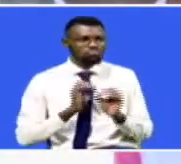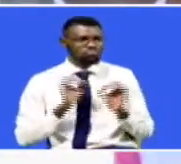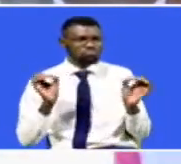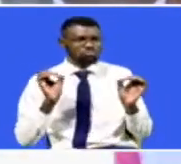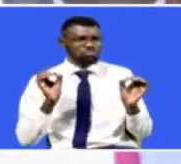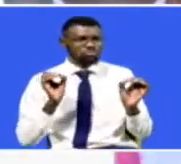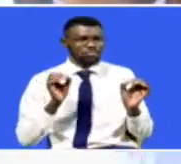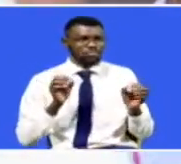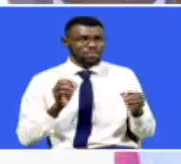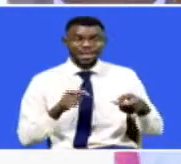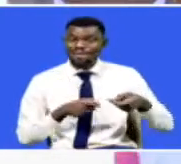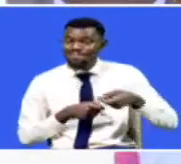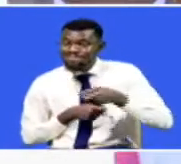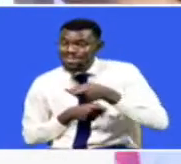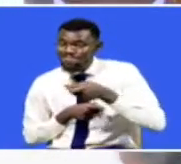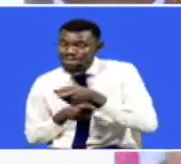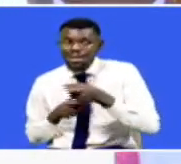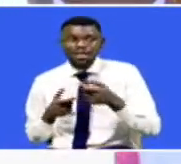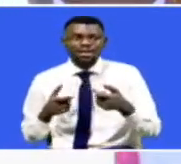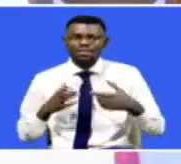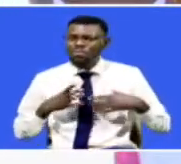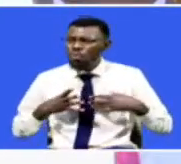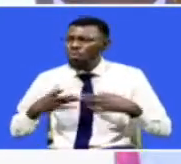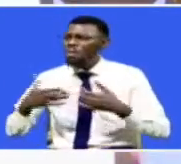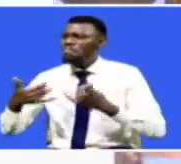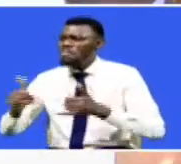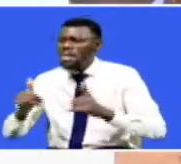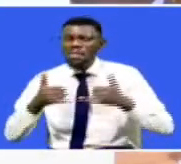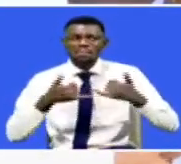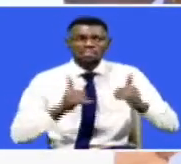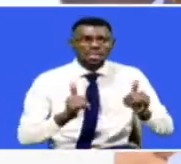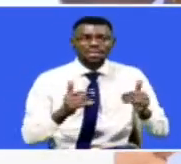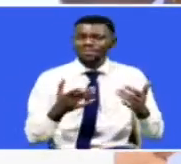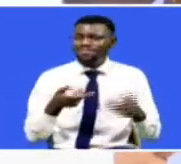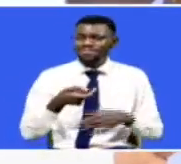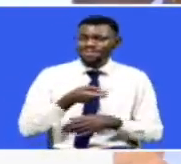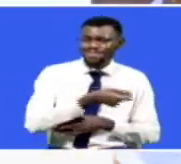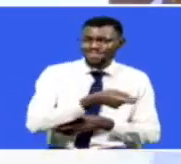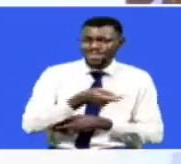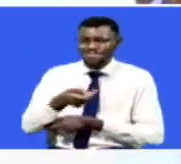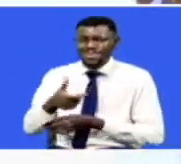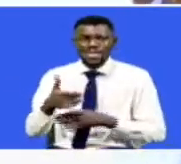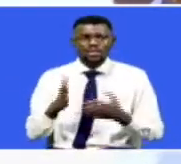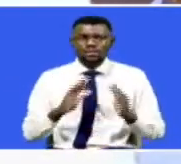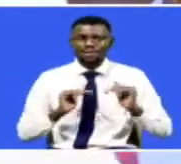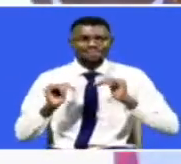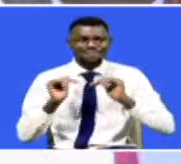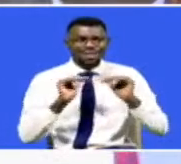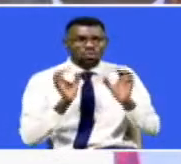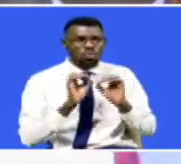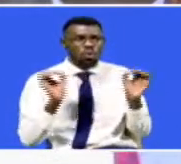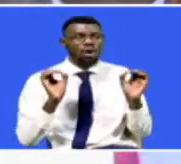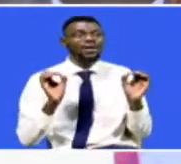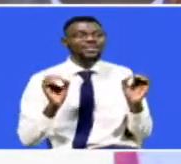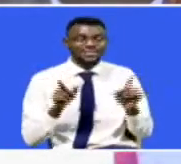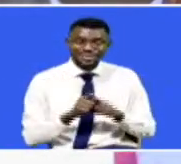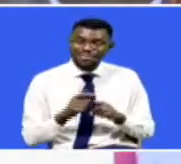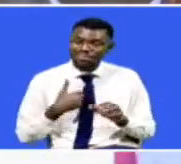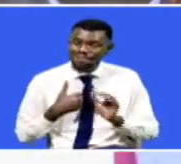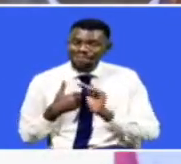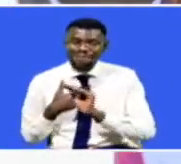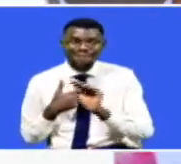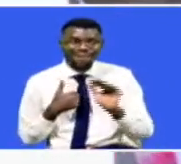payroll. People are playing left, right and center with the payroll. Na payroll, ebu